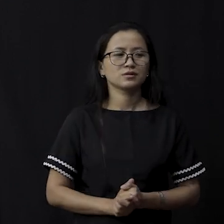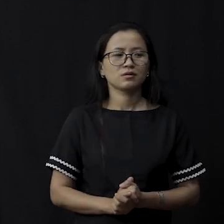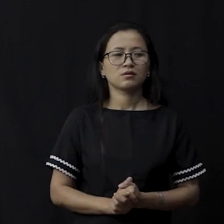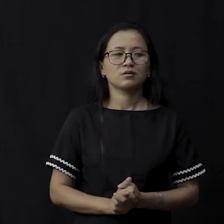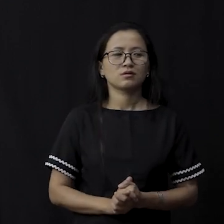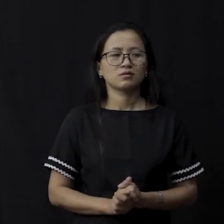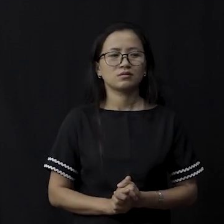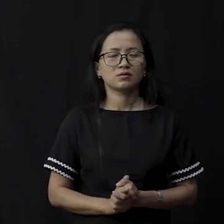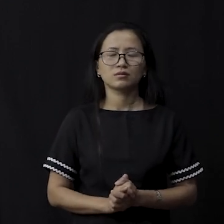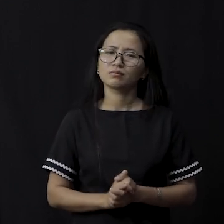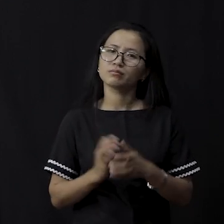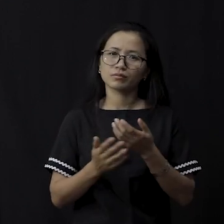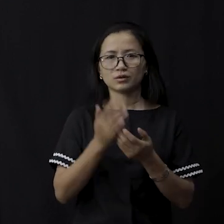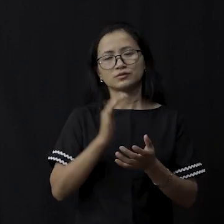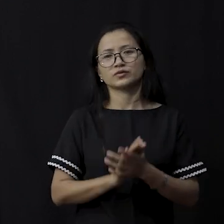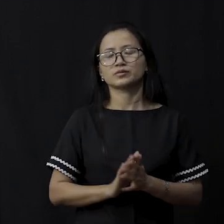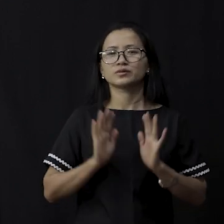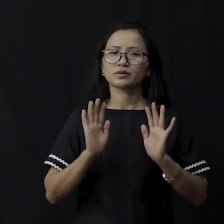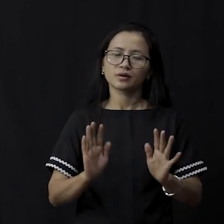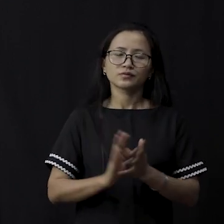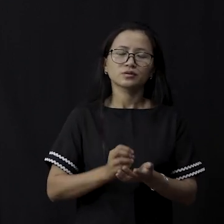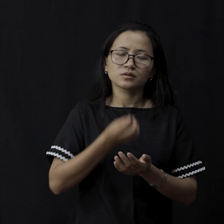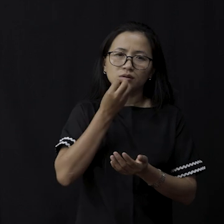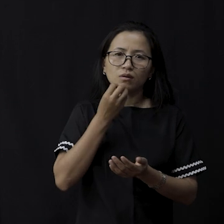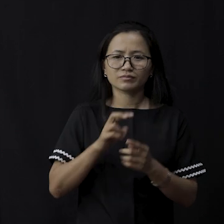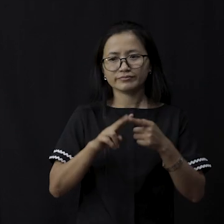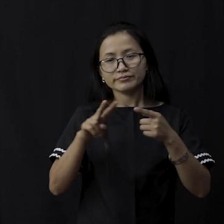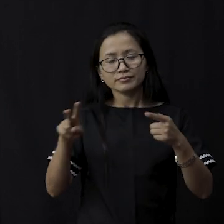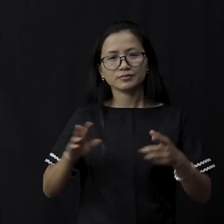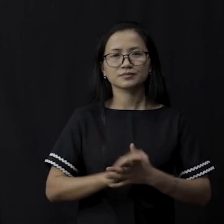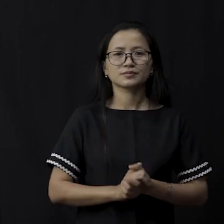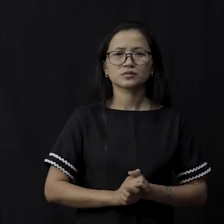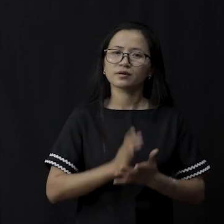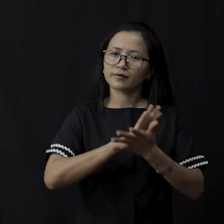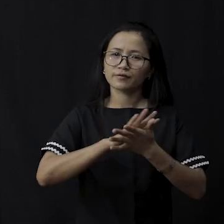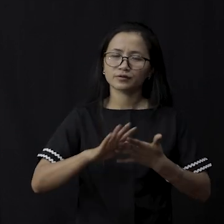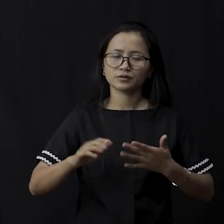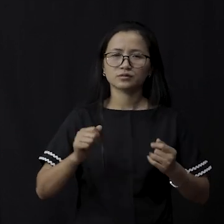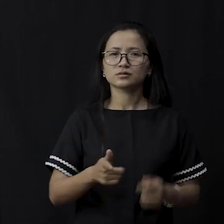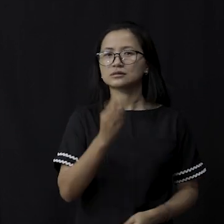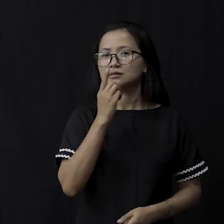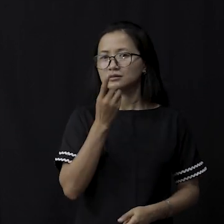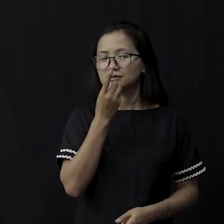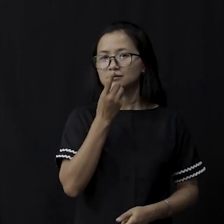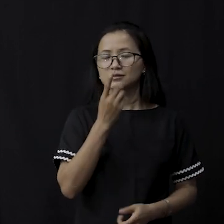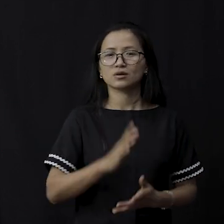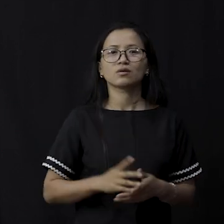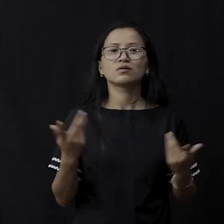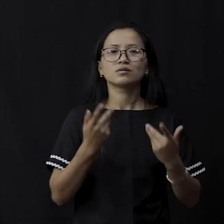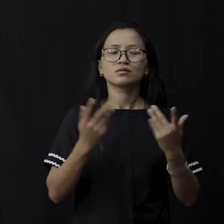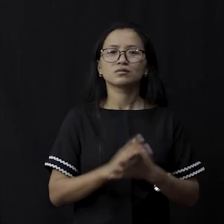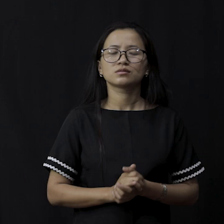this? Yes, most of the time we eat all these different types. And after finishing your dinner, what do you take?